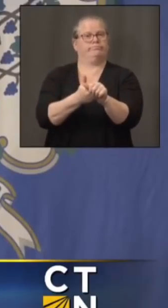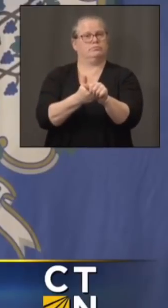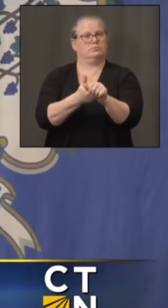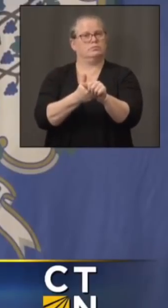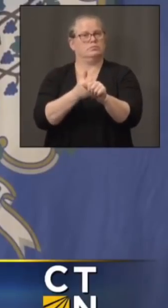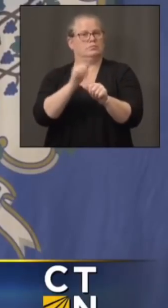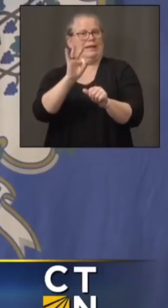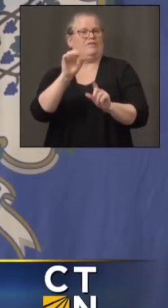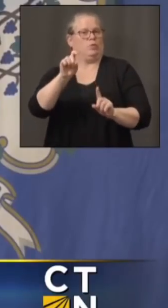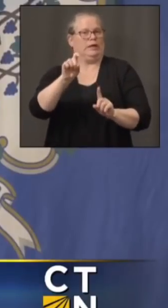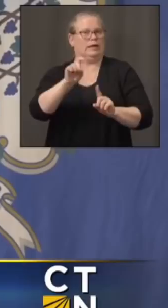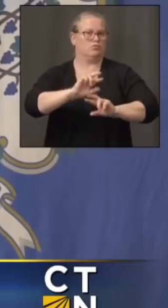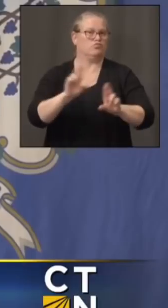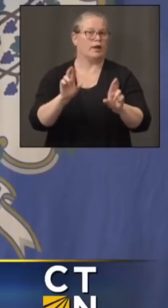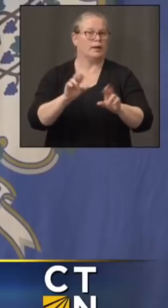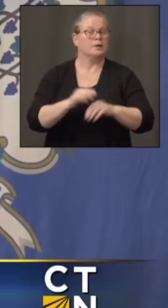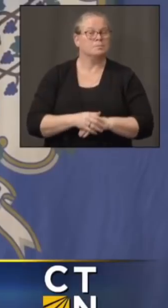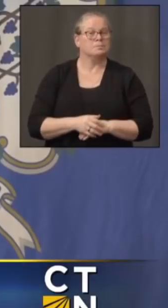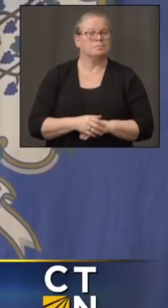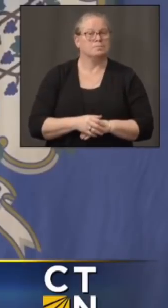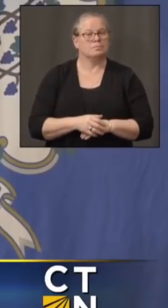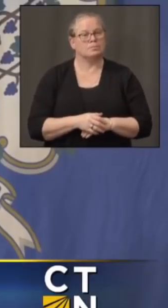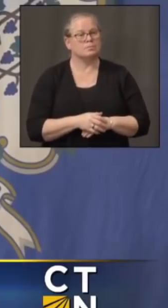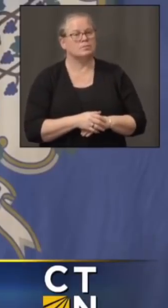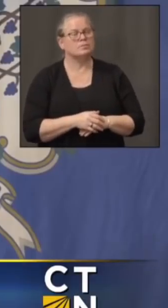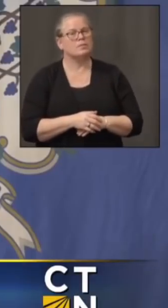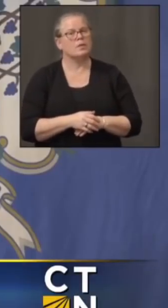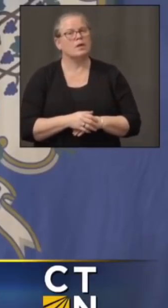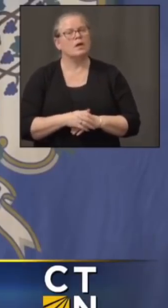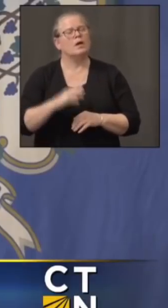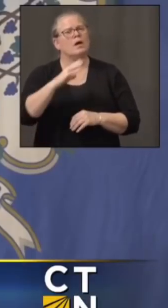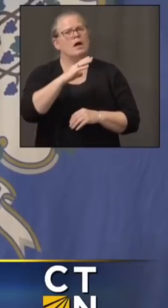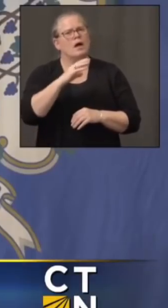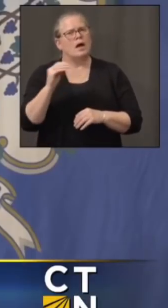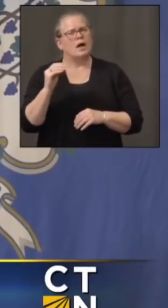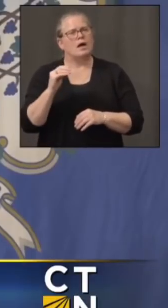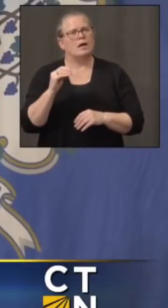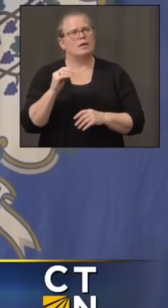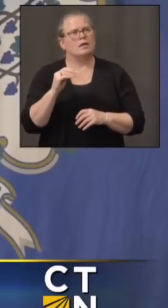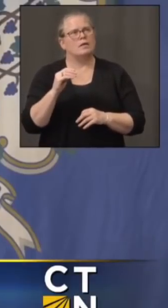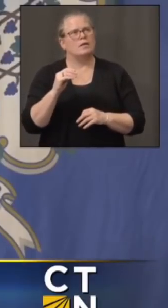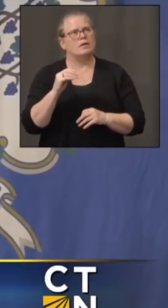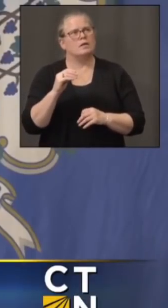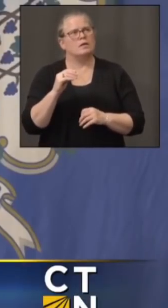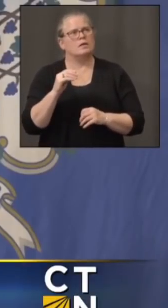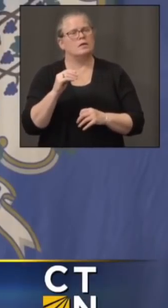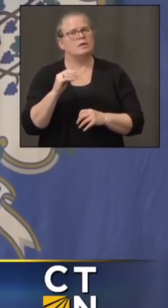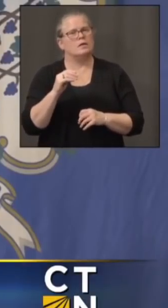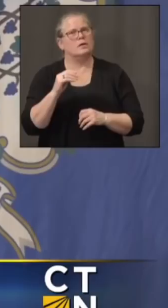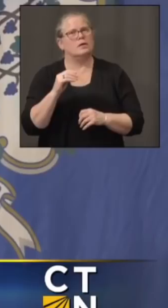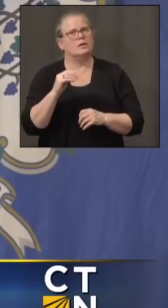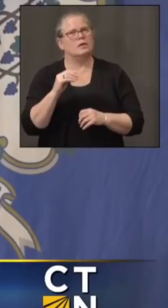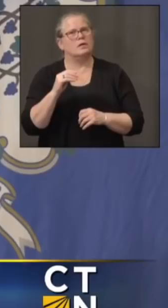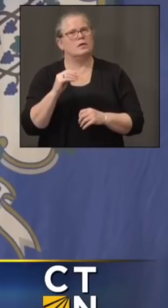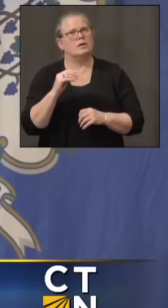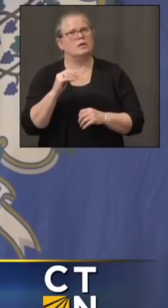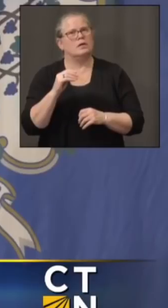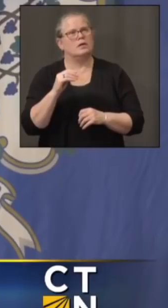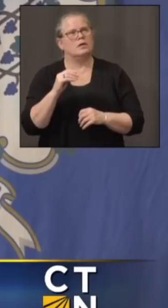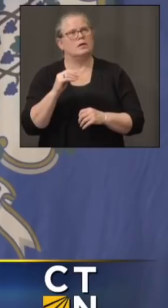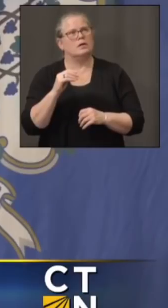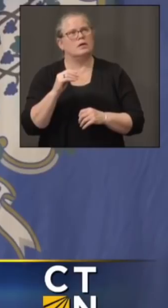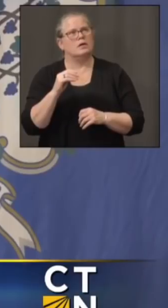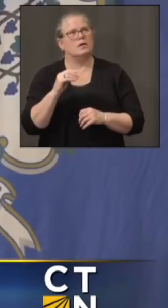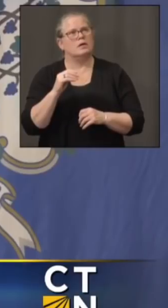there's less stress or pressure on opening them because we know a little bit more